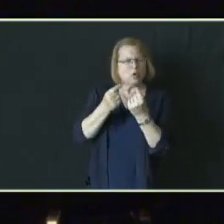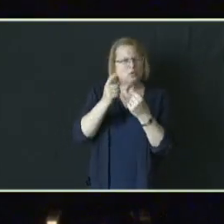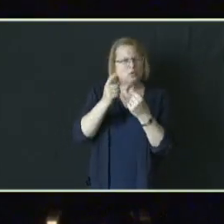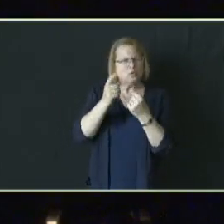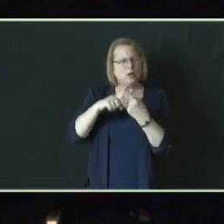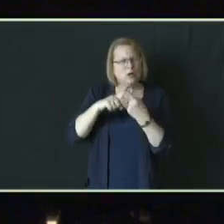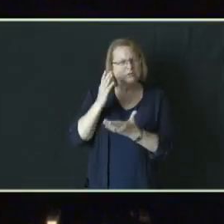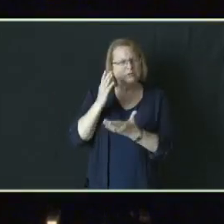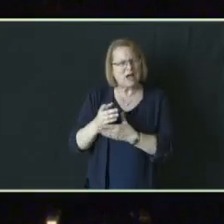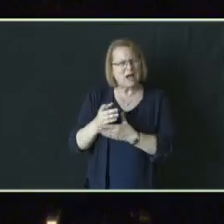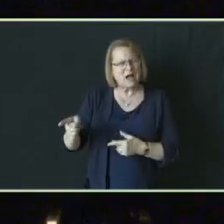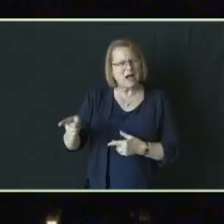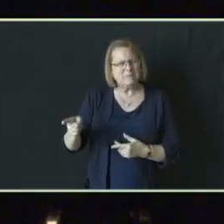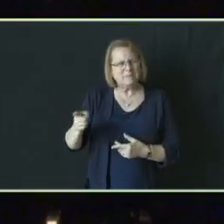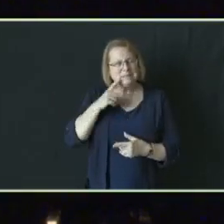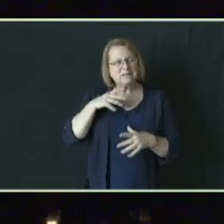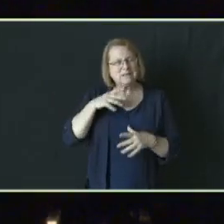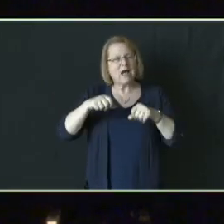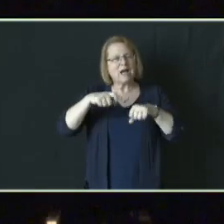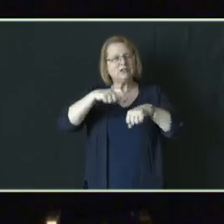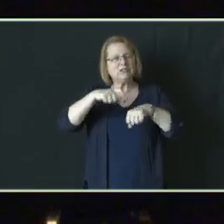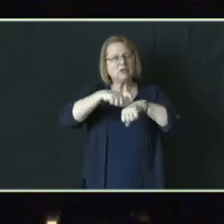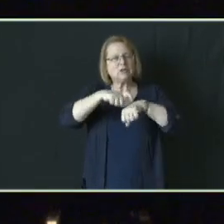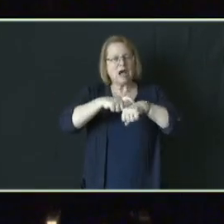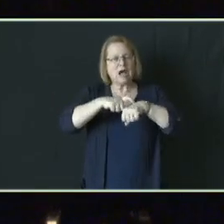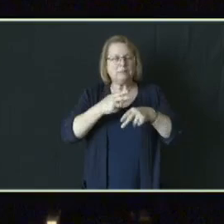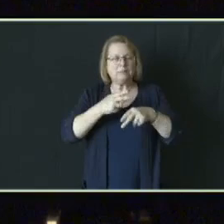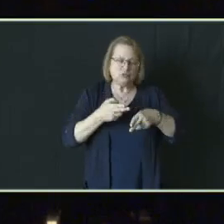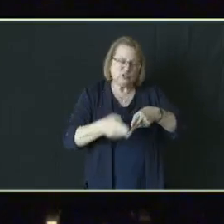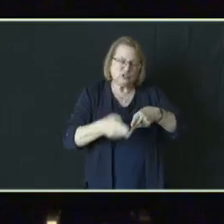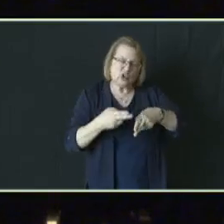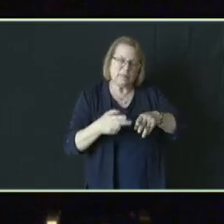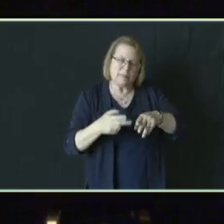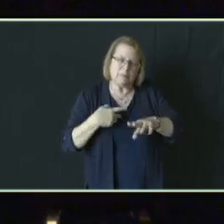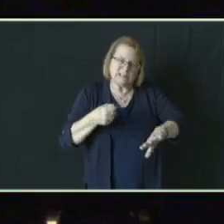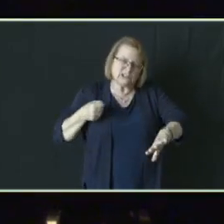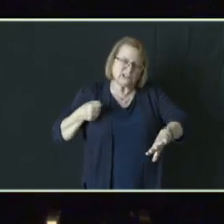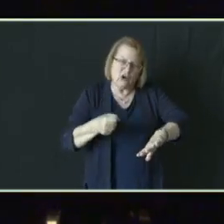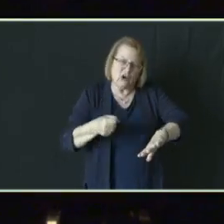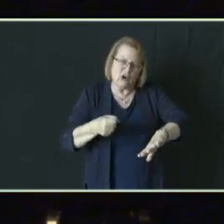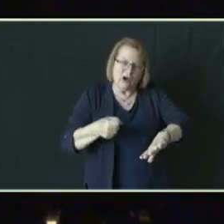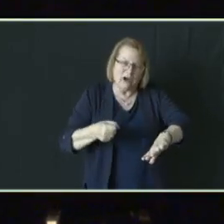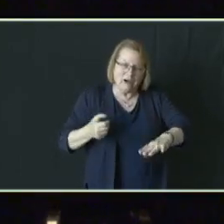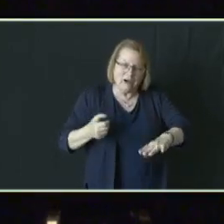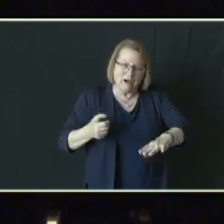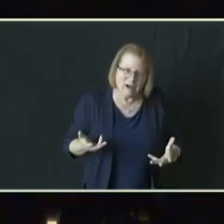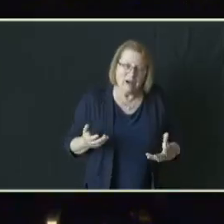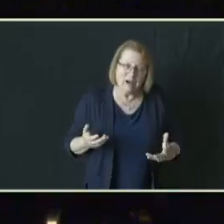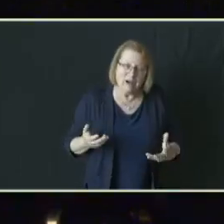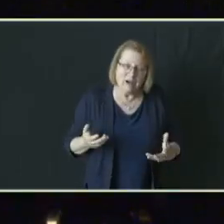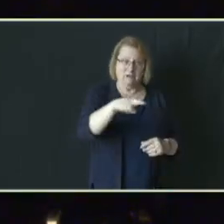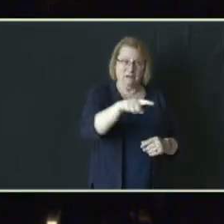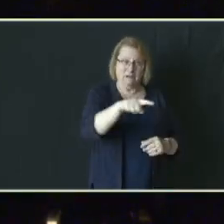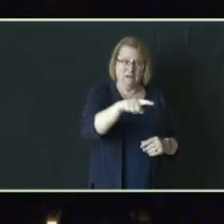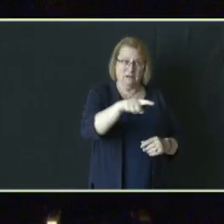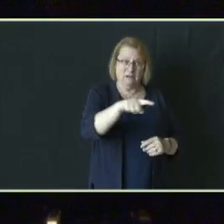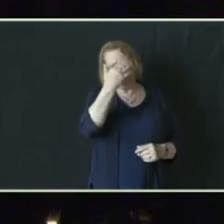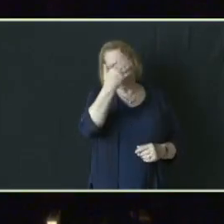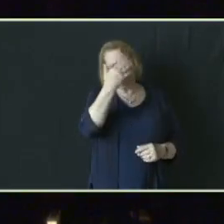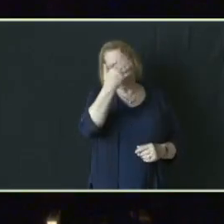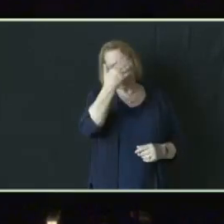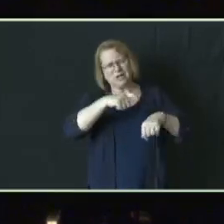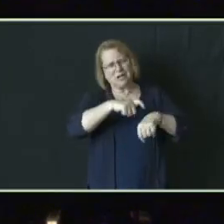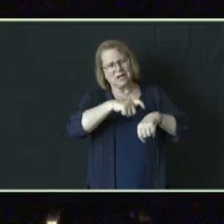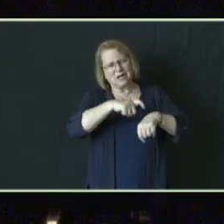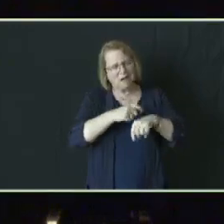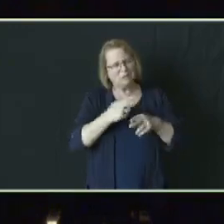said, "I took time to sharpen my saw." Graduates, don't forget to take time to sharpen